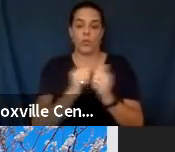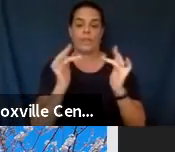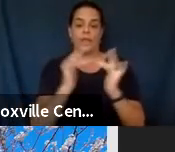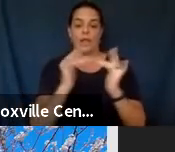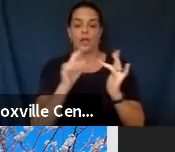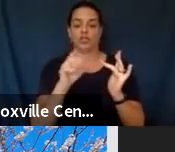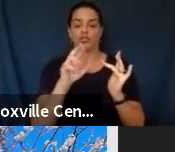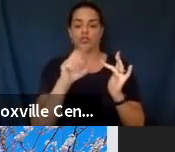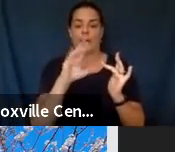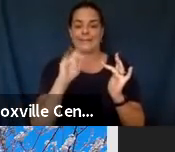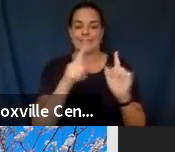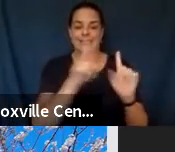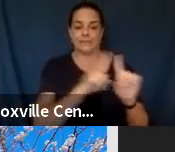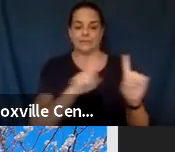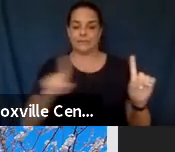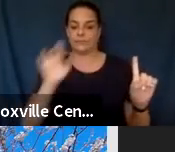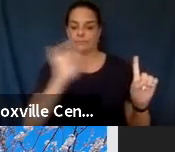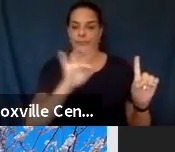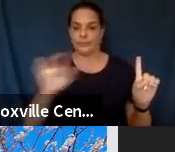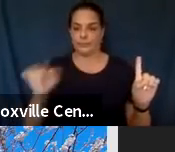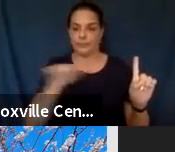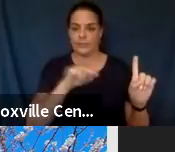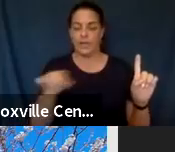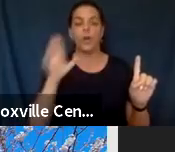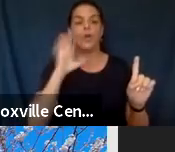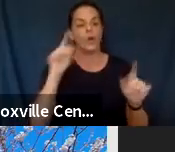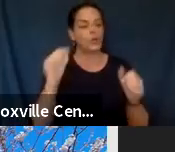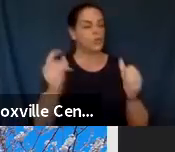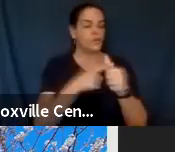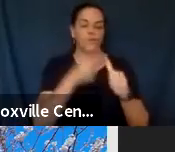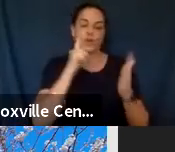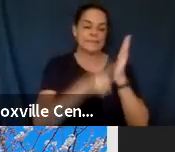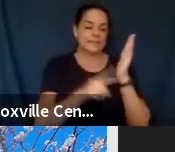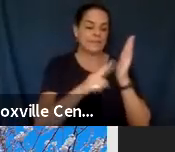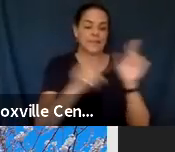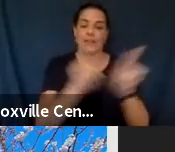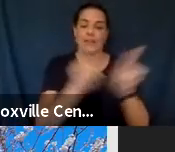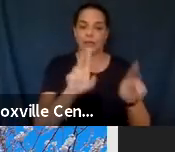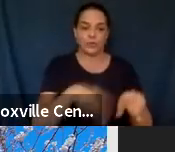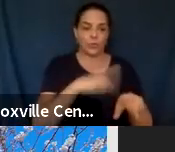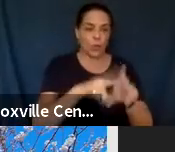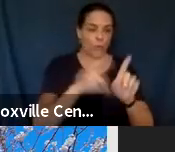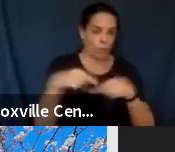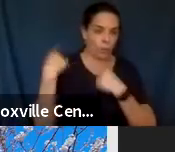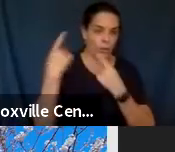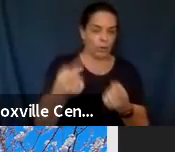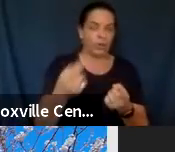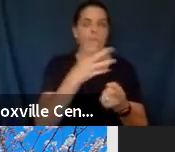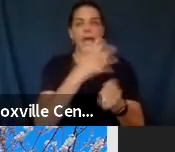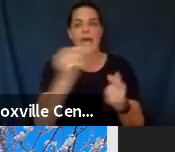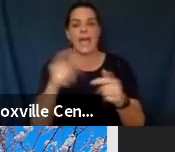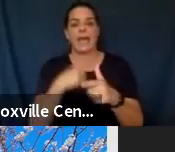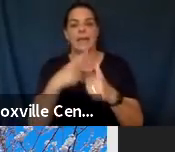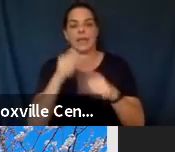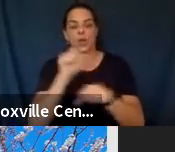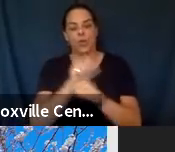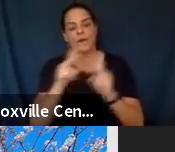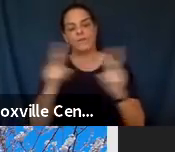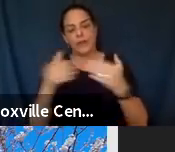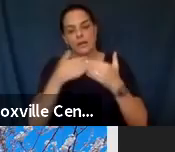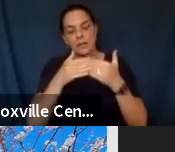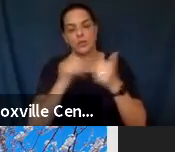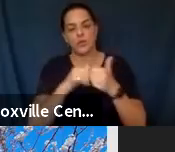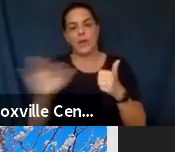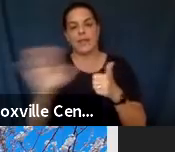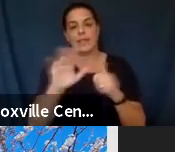And so we will do the initial case investigation like we always do, and then work very closely with their teams. And they're each